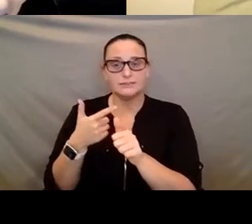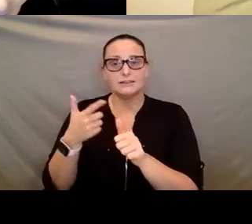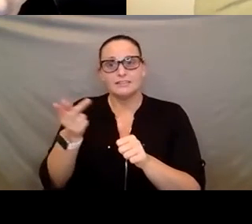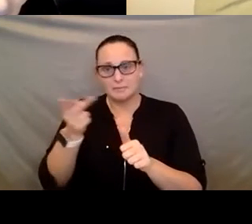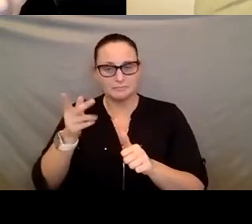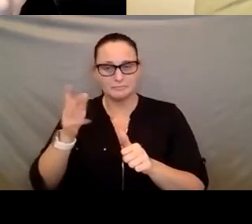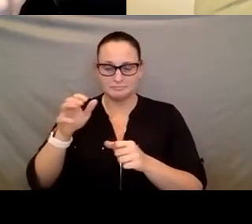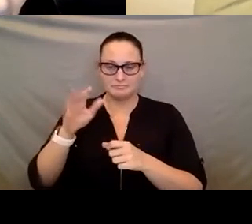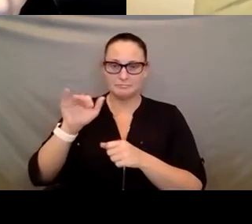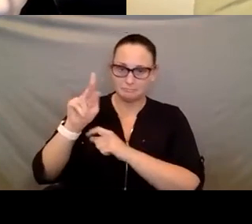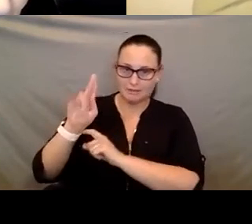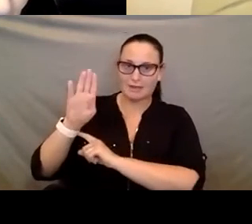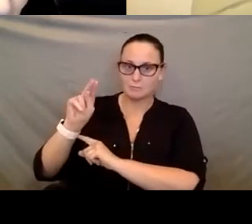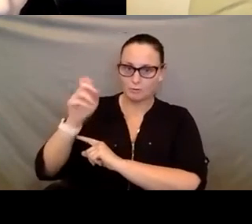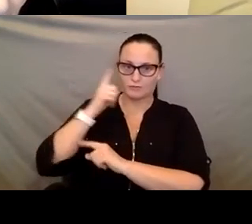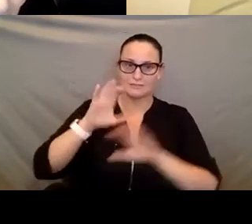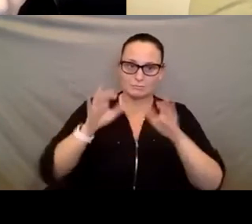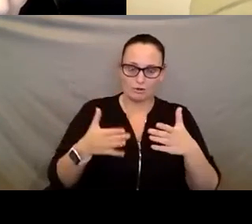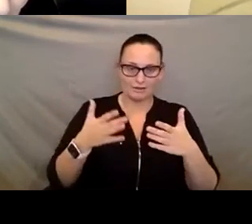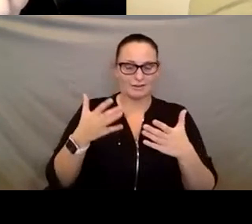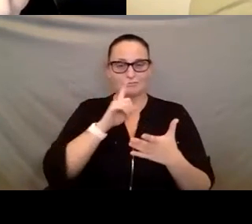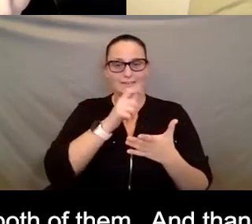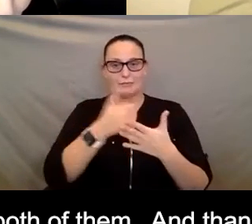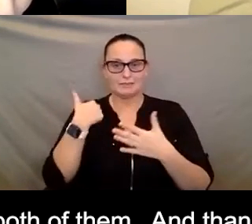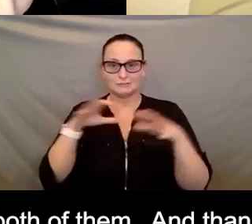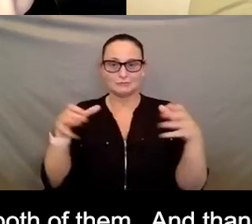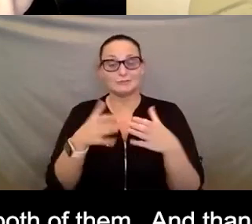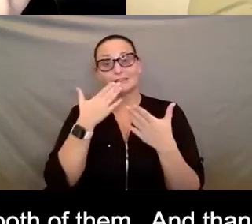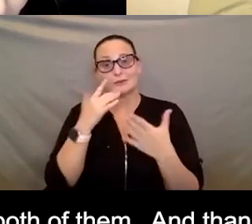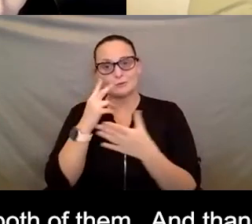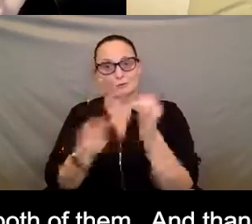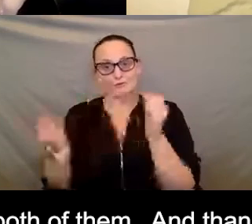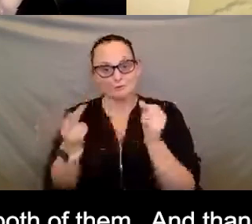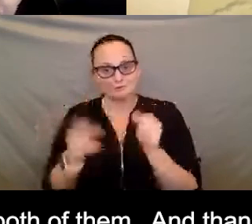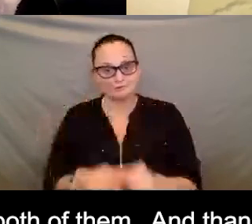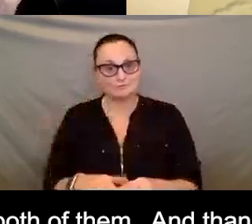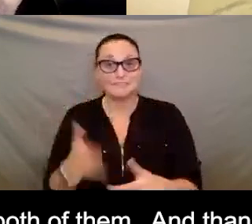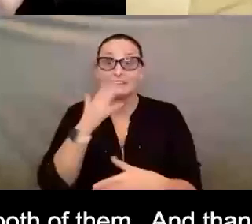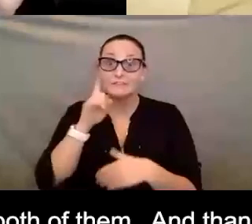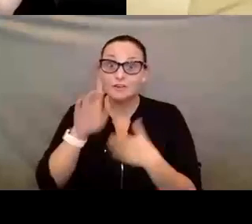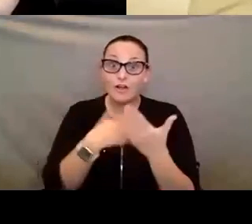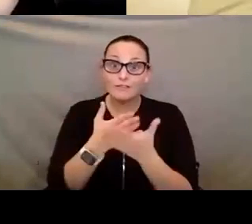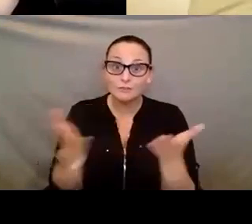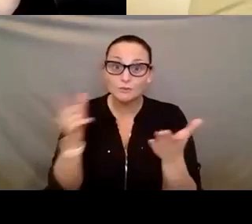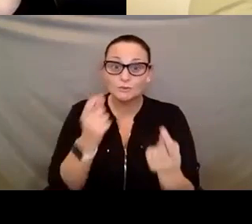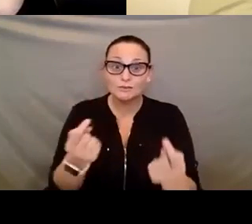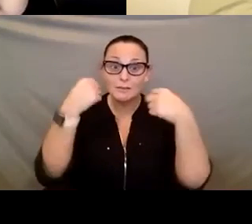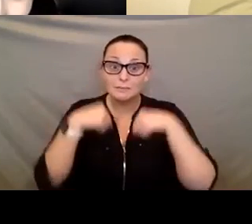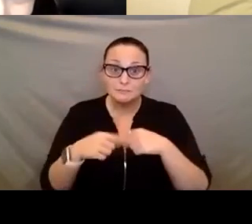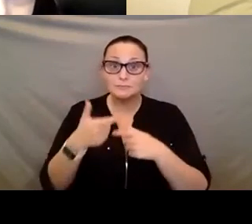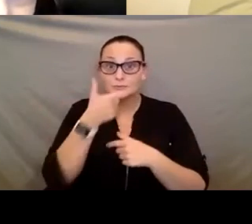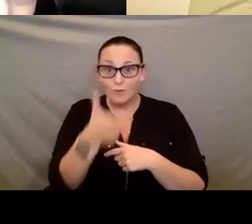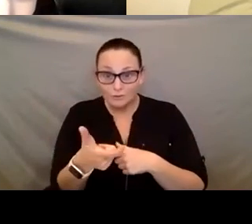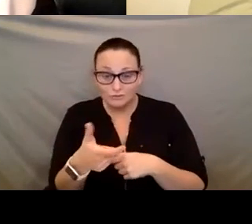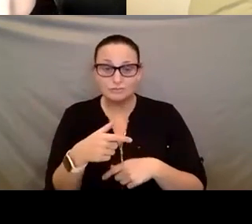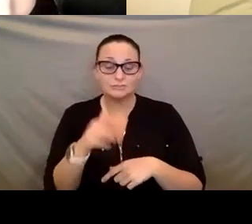are the backbone of what this party is doing and really keeping us together. So thank you to both of them. And thank you to all of you who have come to watch